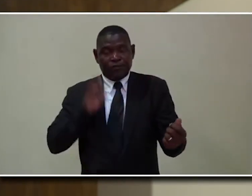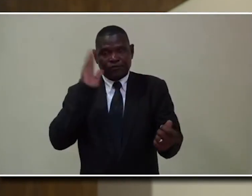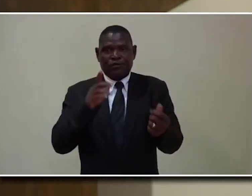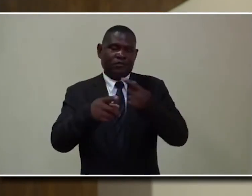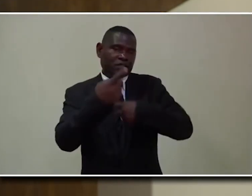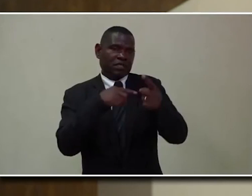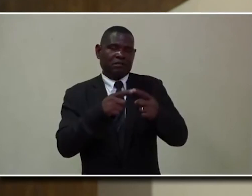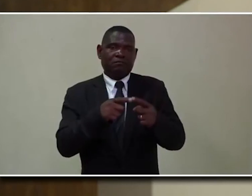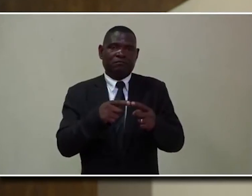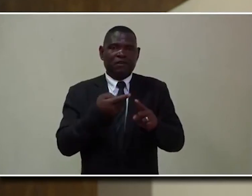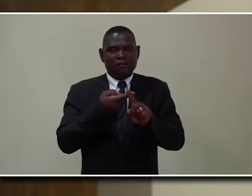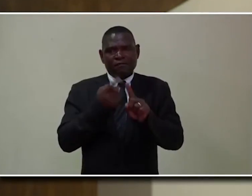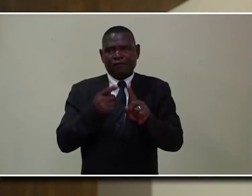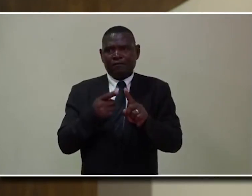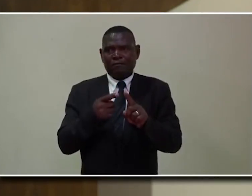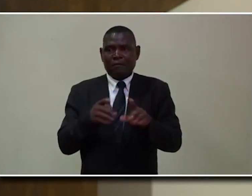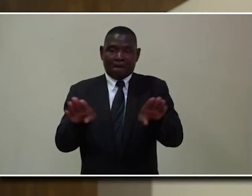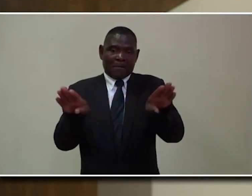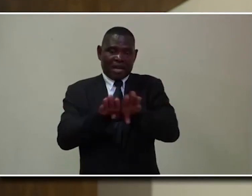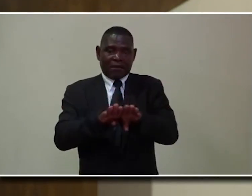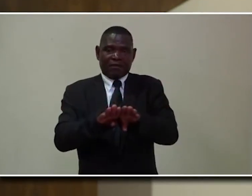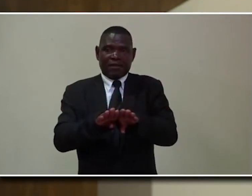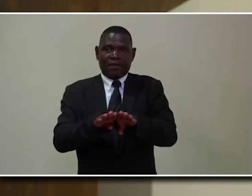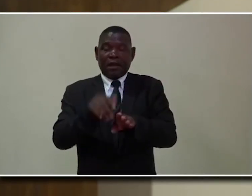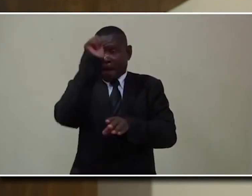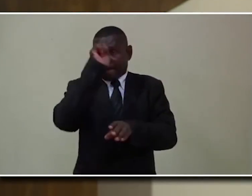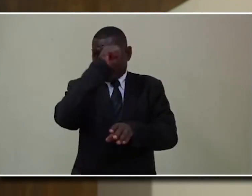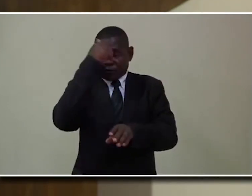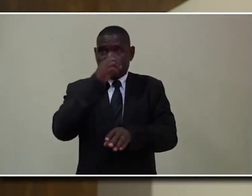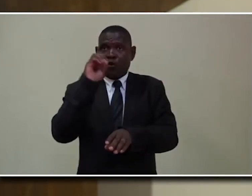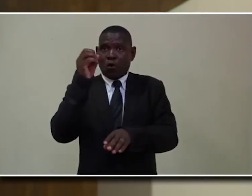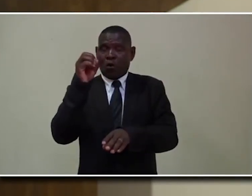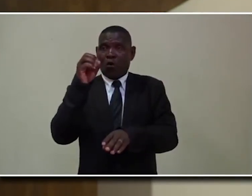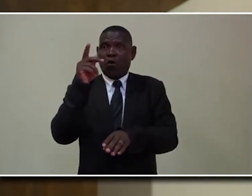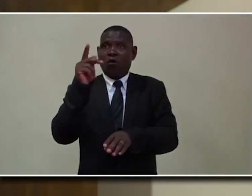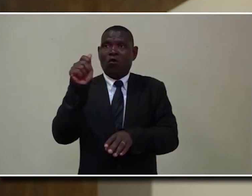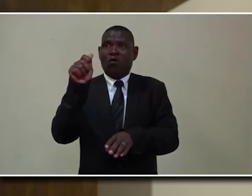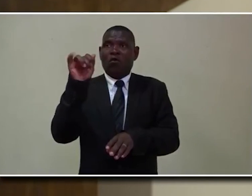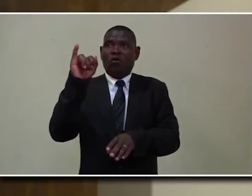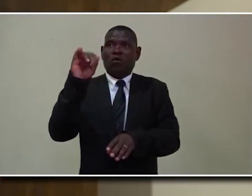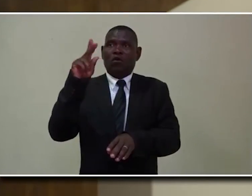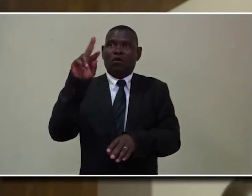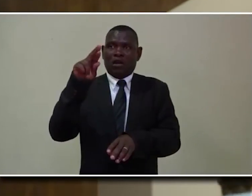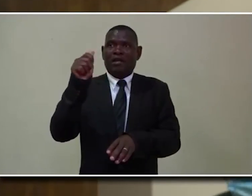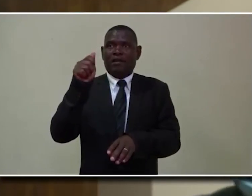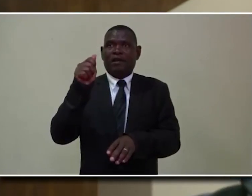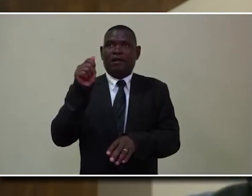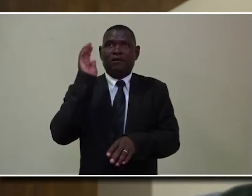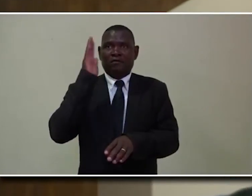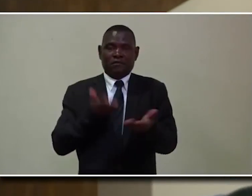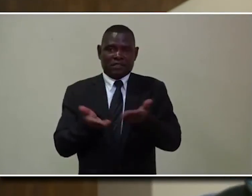And from Malawi, the Apostle Owen Kaira will come and serve along. Chokera ku Malawi, mutumwi Owen Kaira azabwera